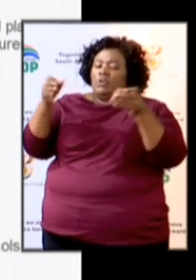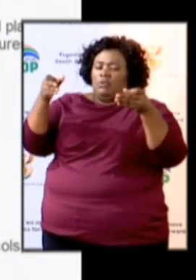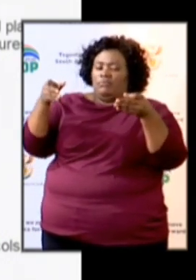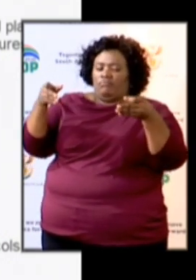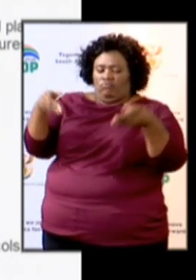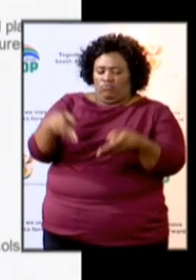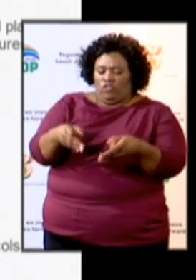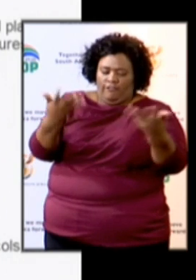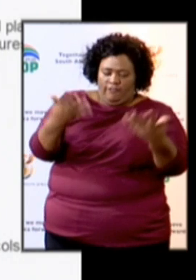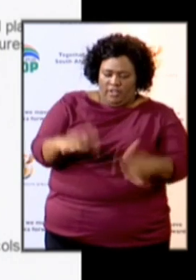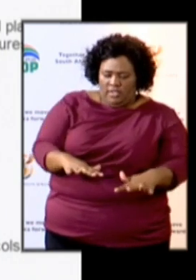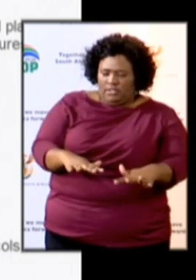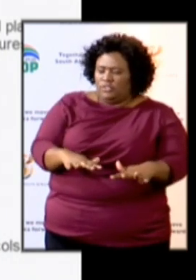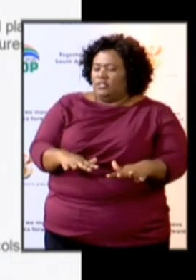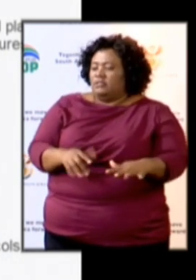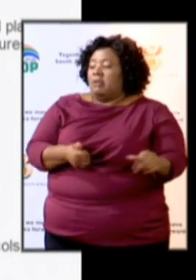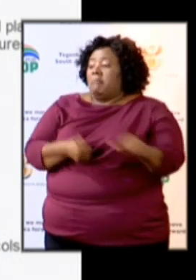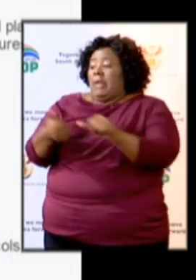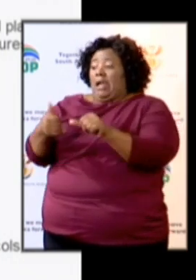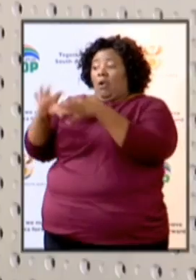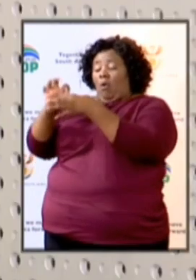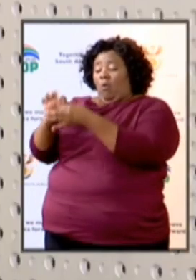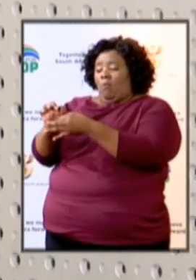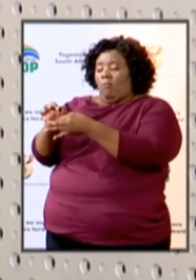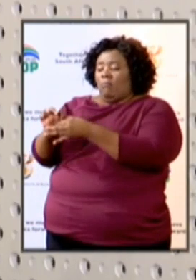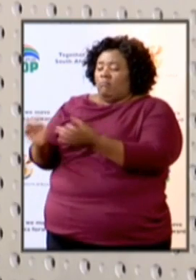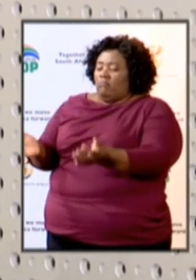wash hands in one basin.